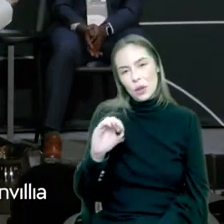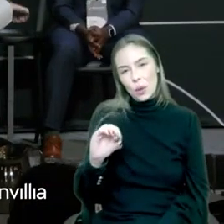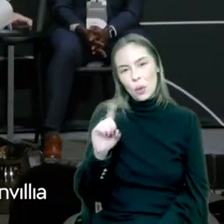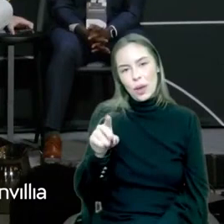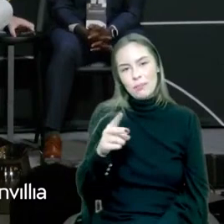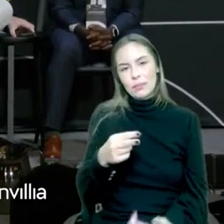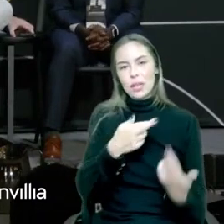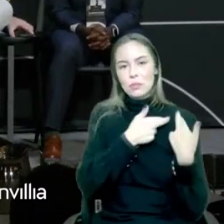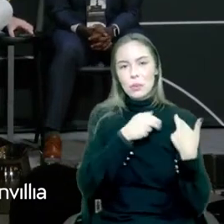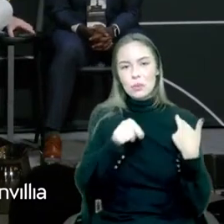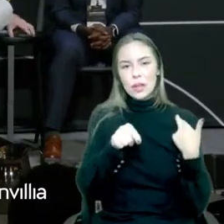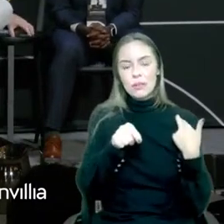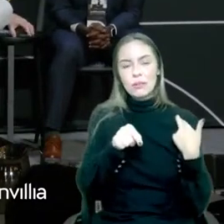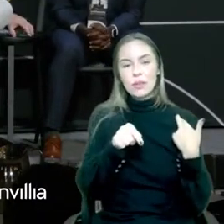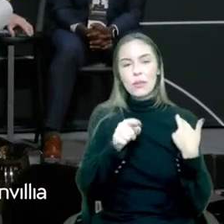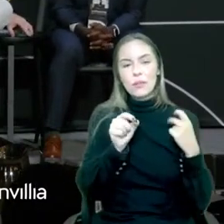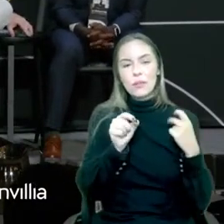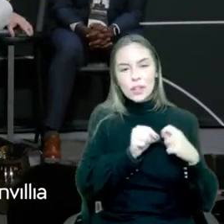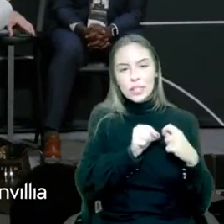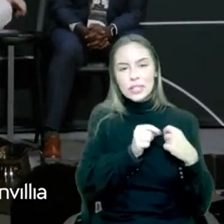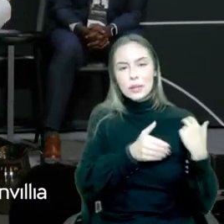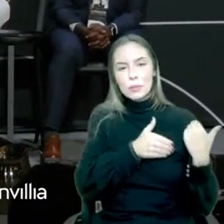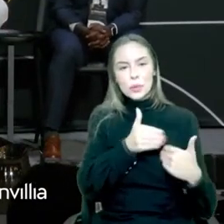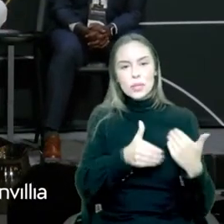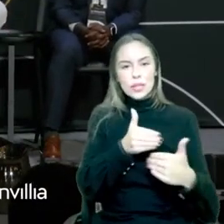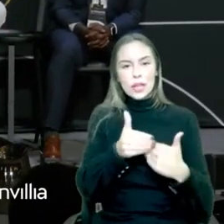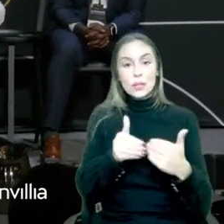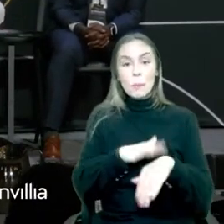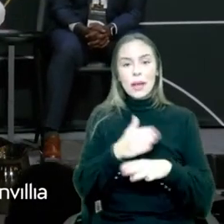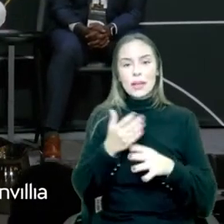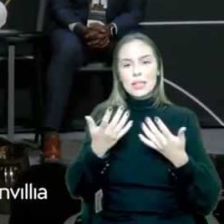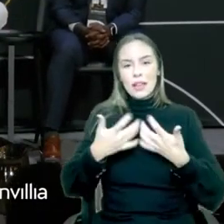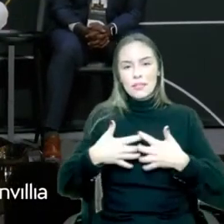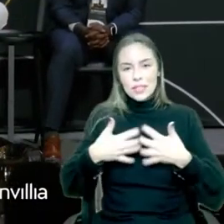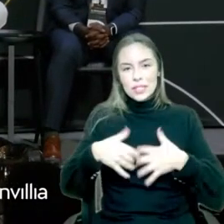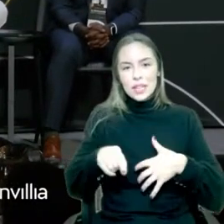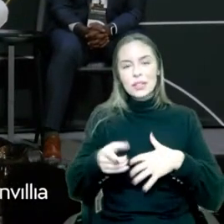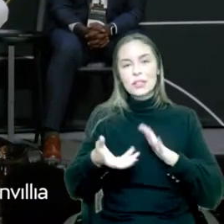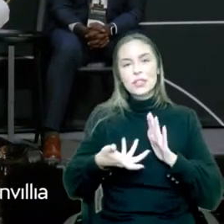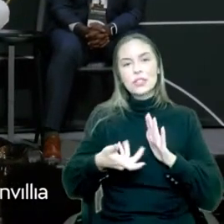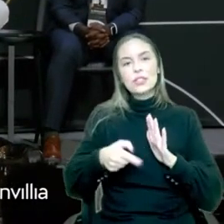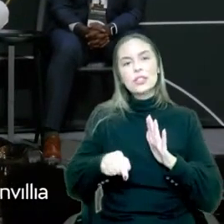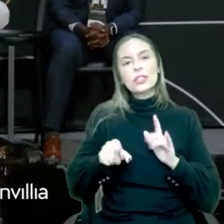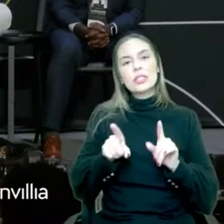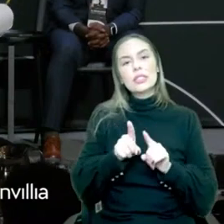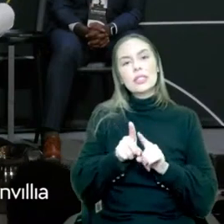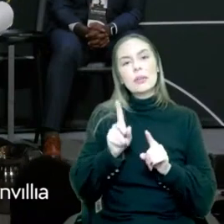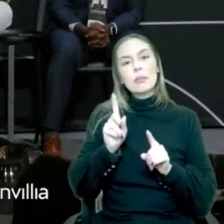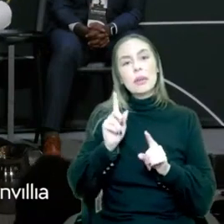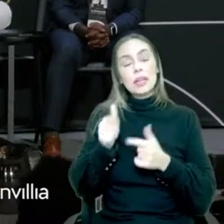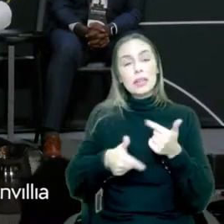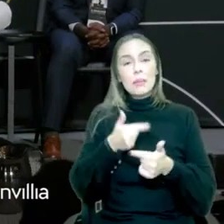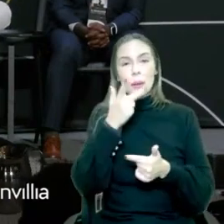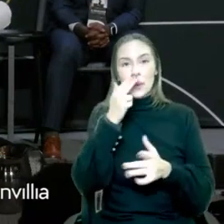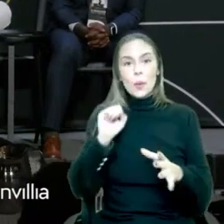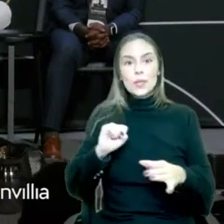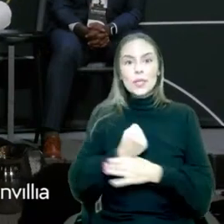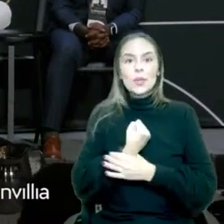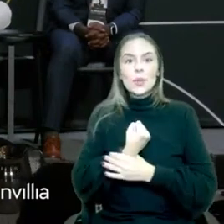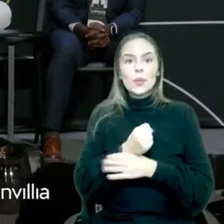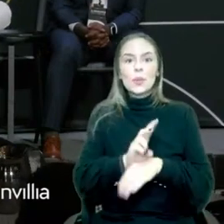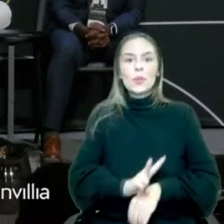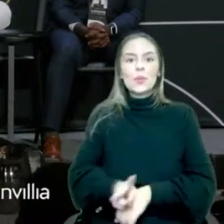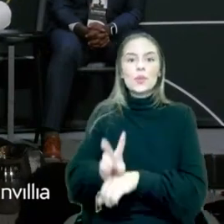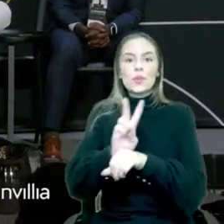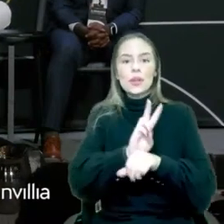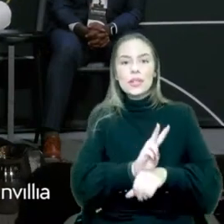the process more efficient, but you also act as a guardian of this process. So how this topic